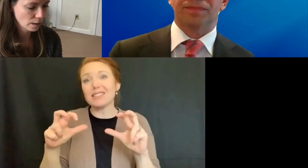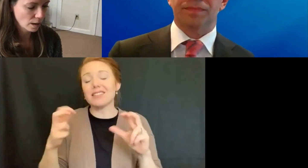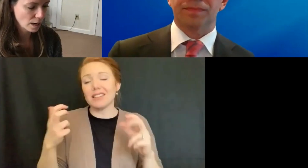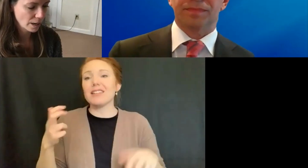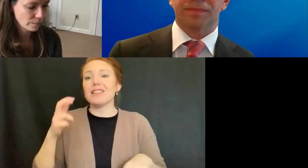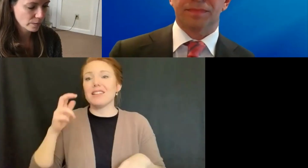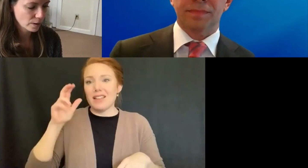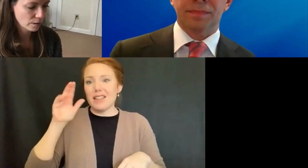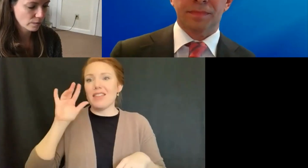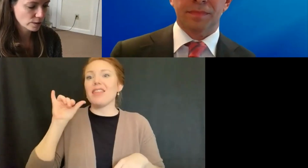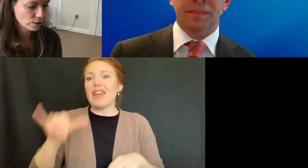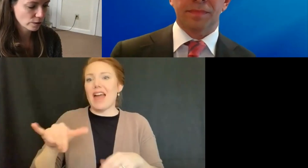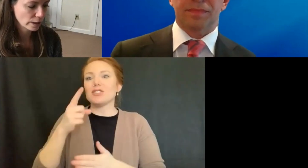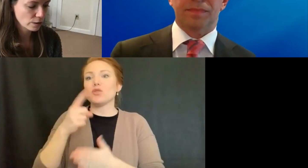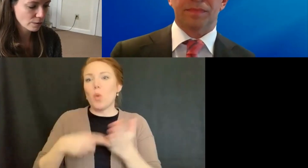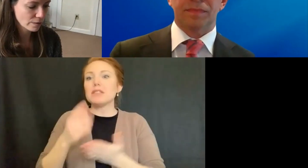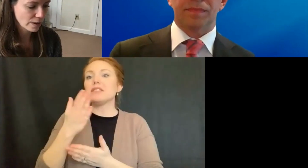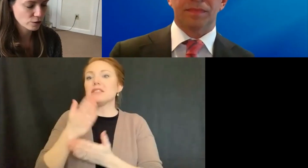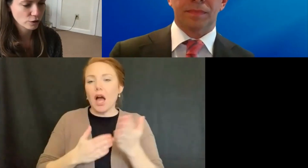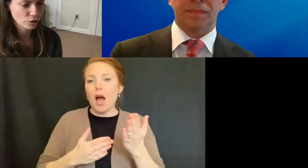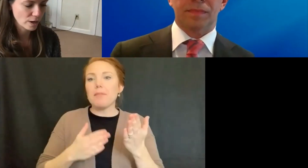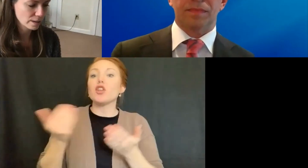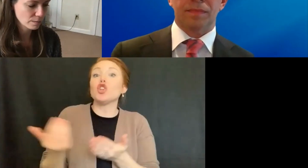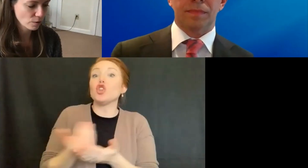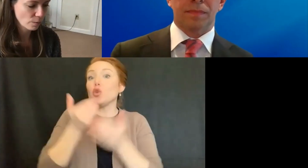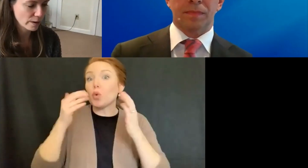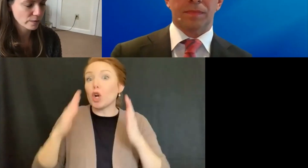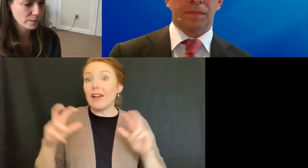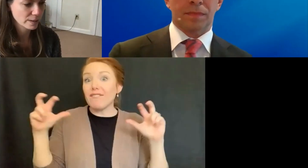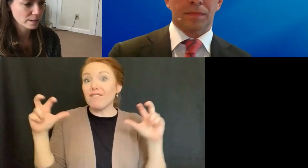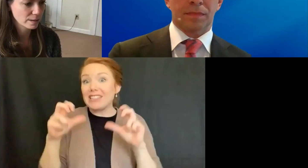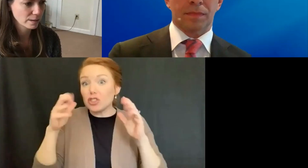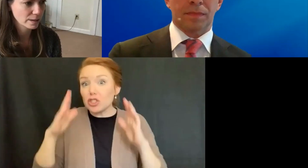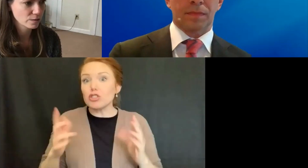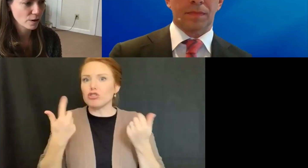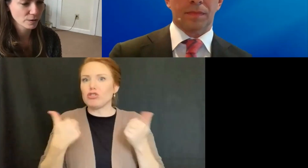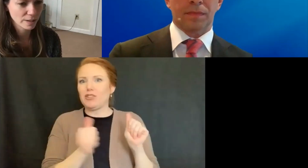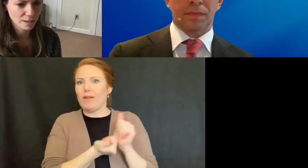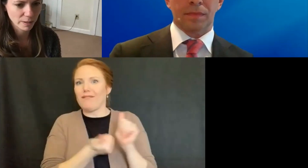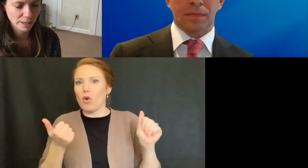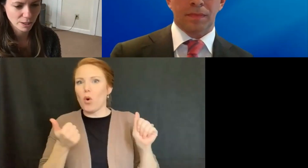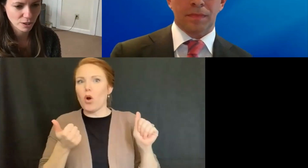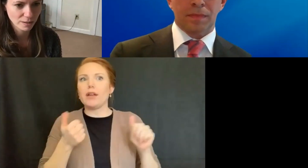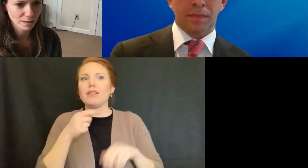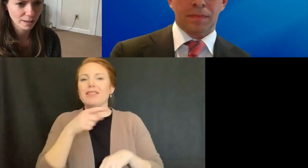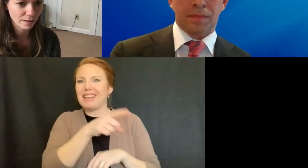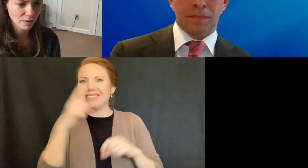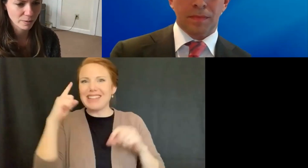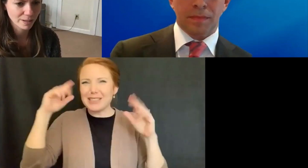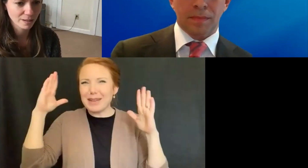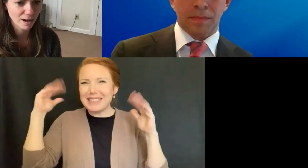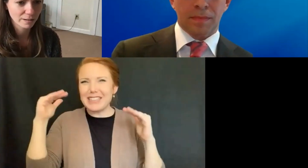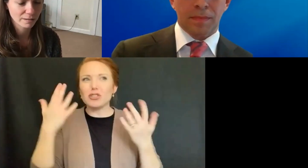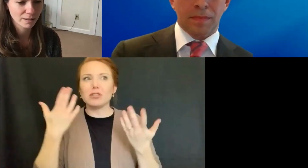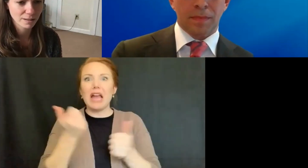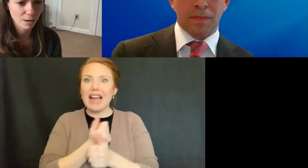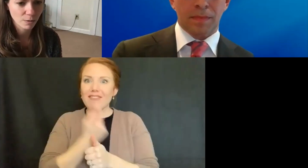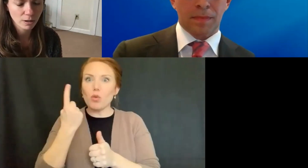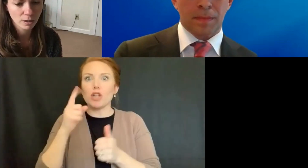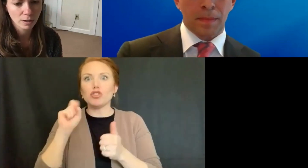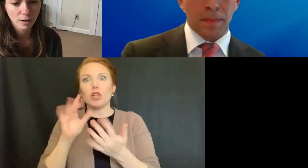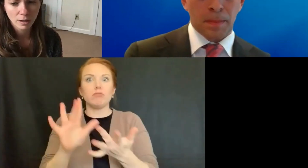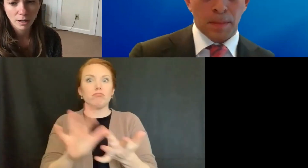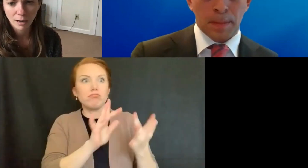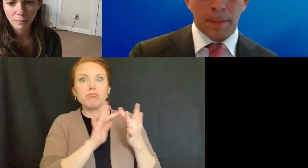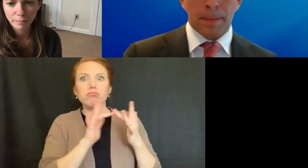the the newer investors are trying to move away from, these false expectations that everybody's got this